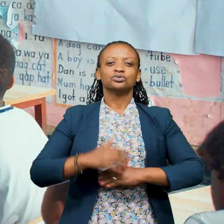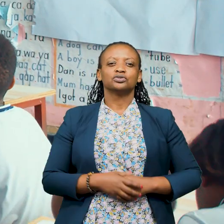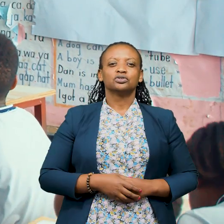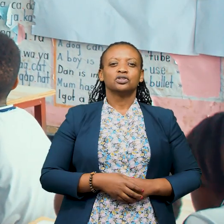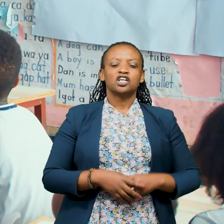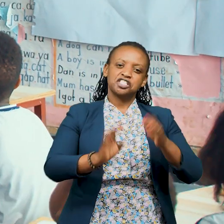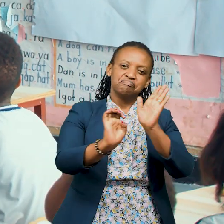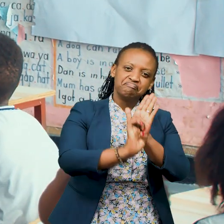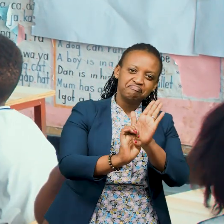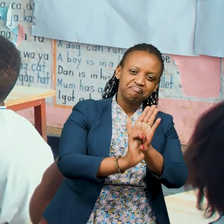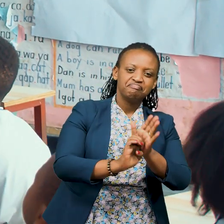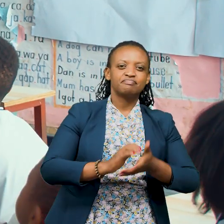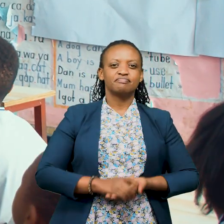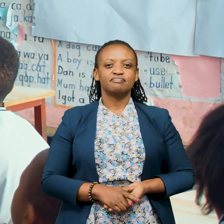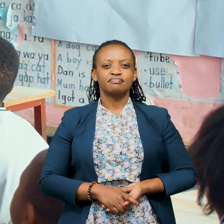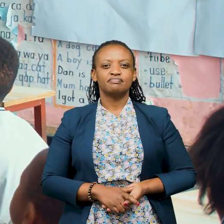Such as